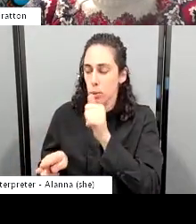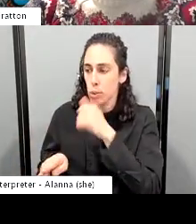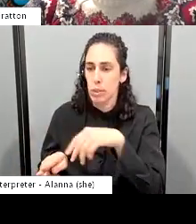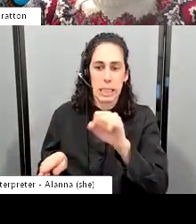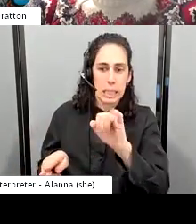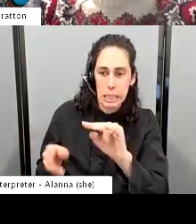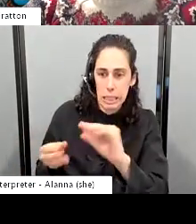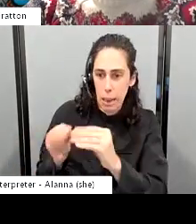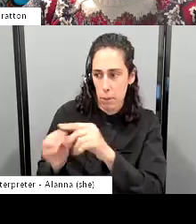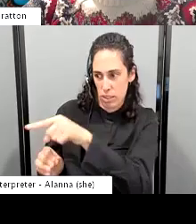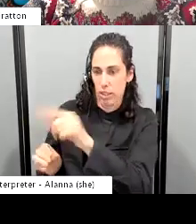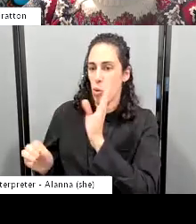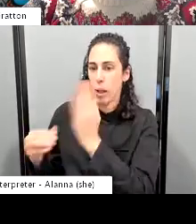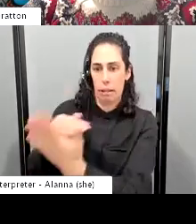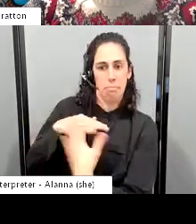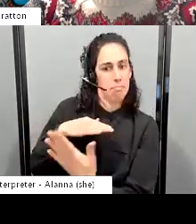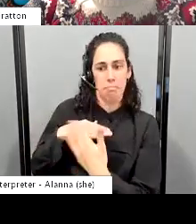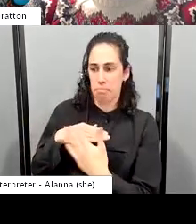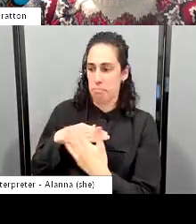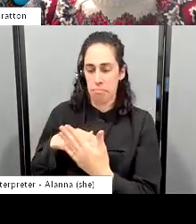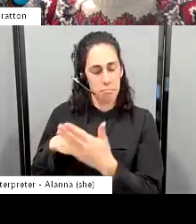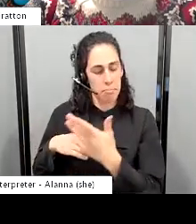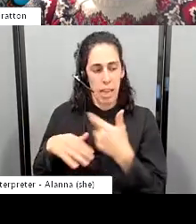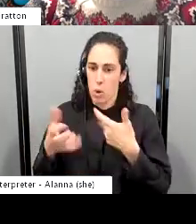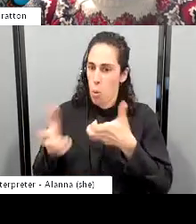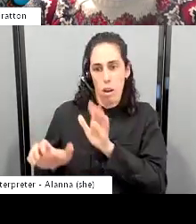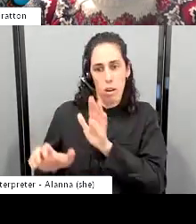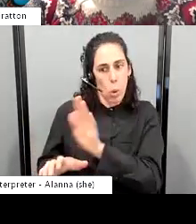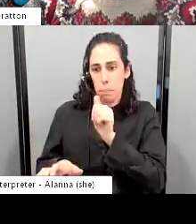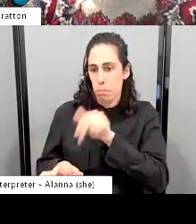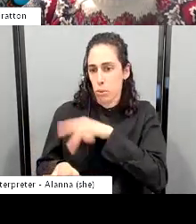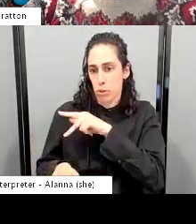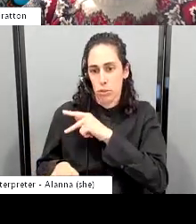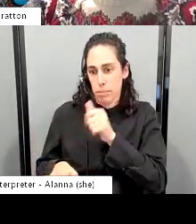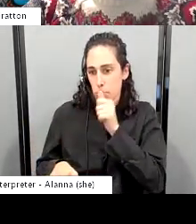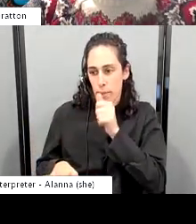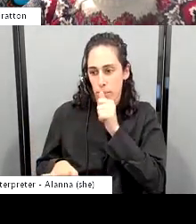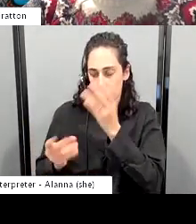of information you even want to even attempt to be floating around around the internet.